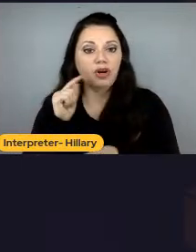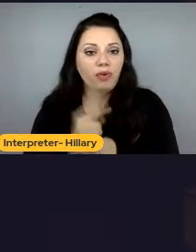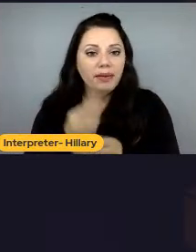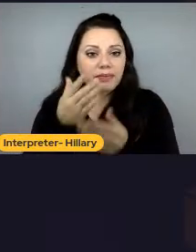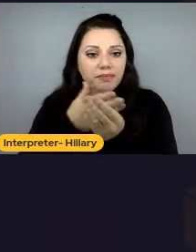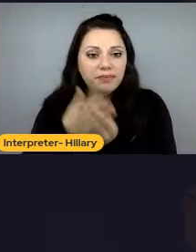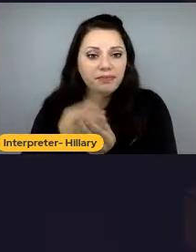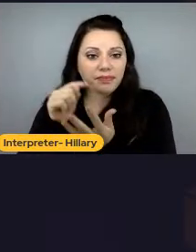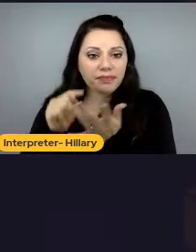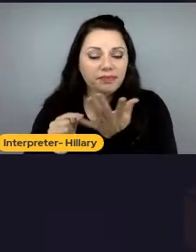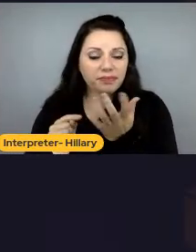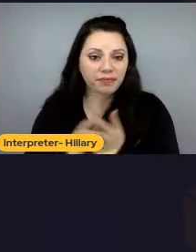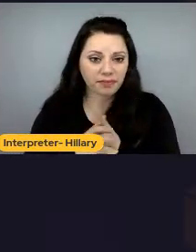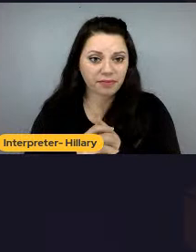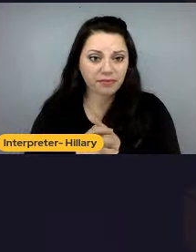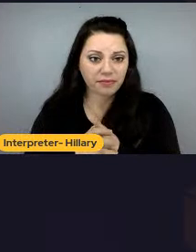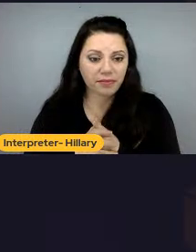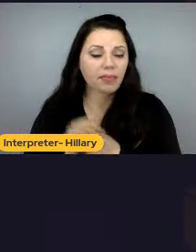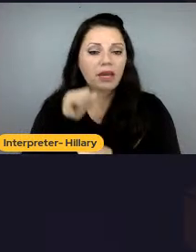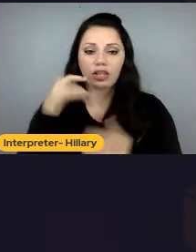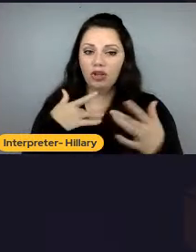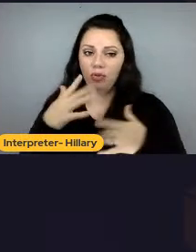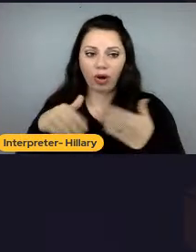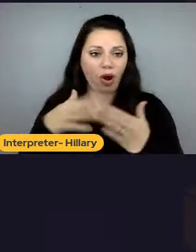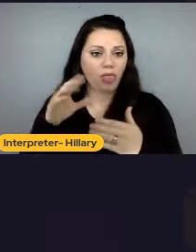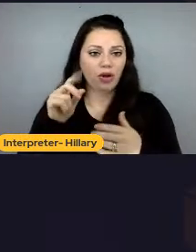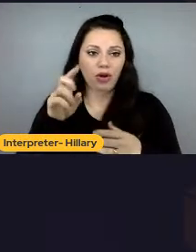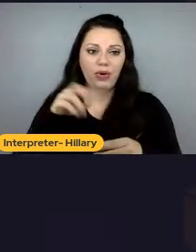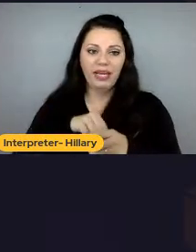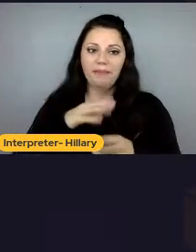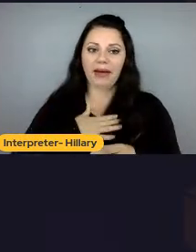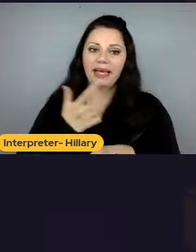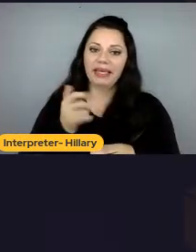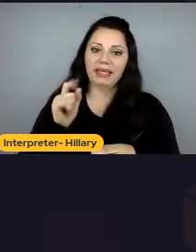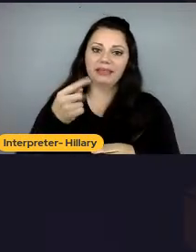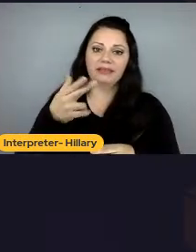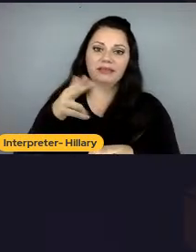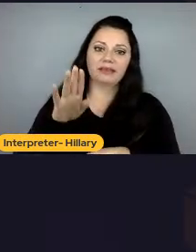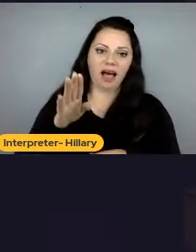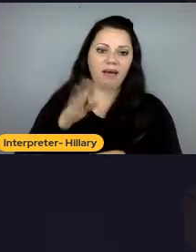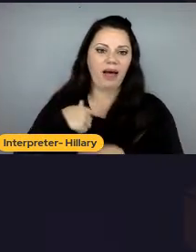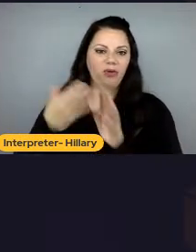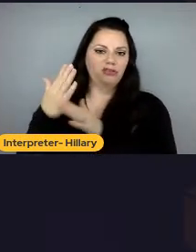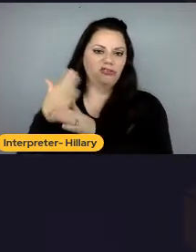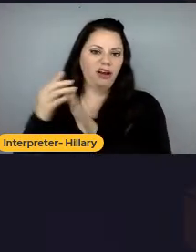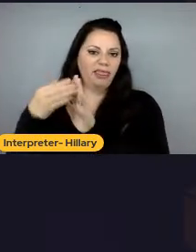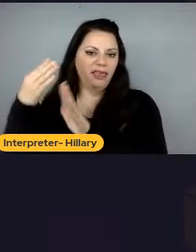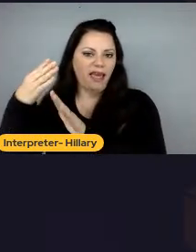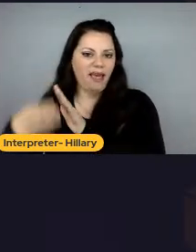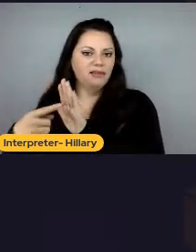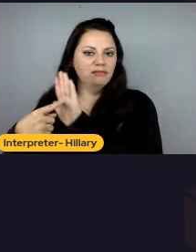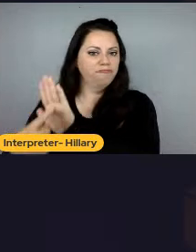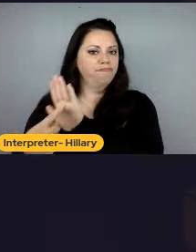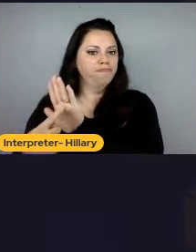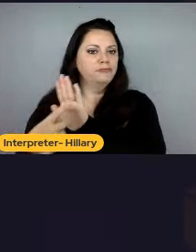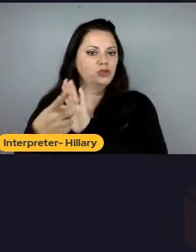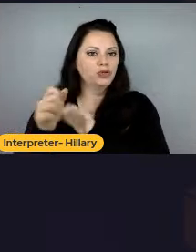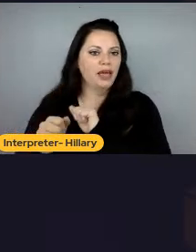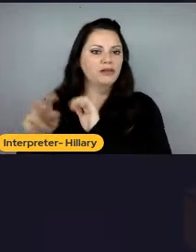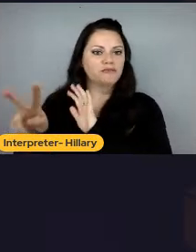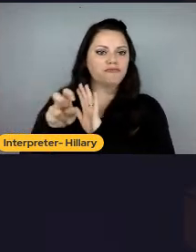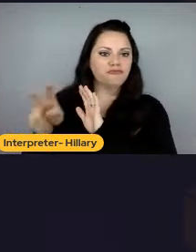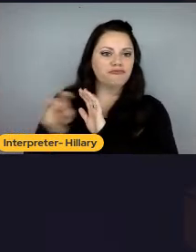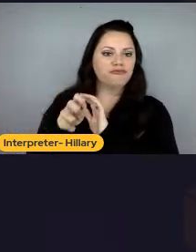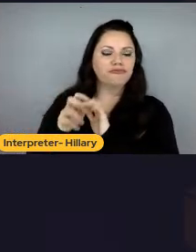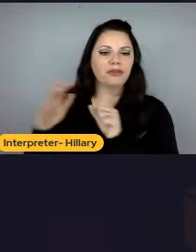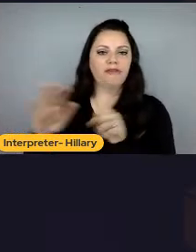CloudFormation. So don't worry, all this code is on my GitHub that I'll share at the end of the presentation, and you will be able to get the